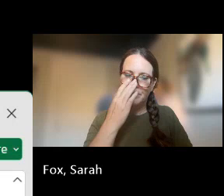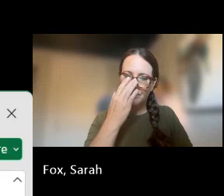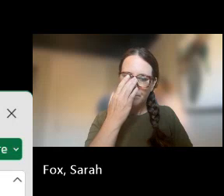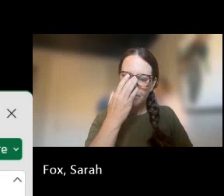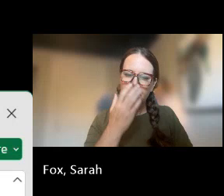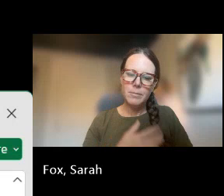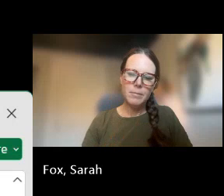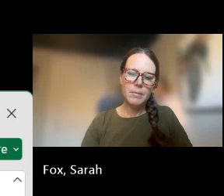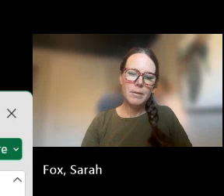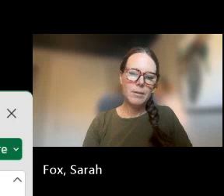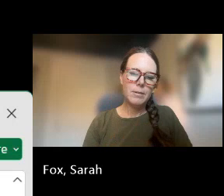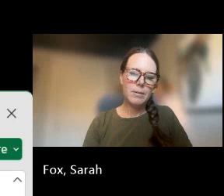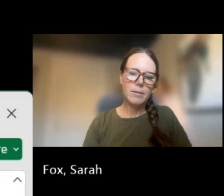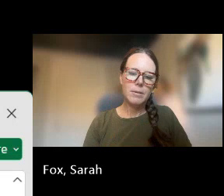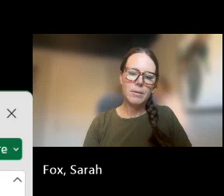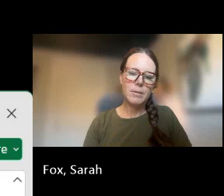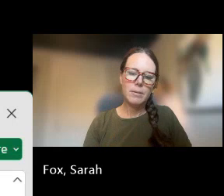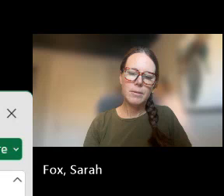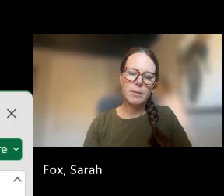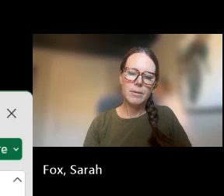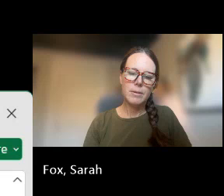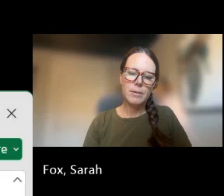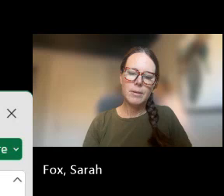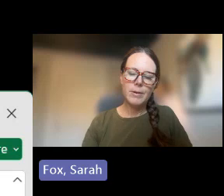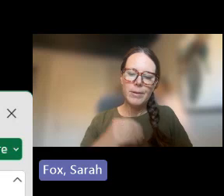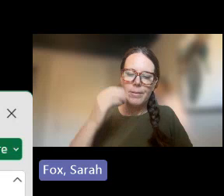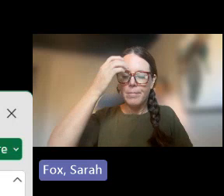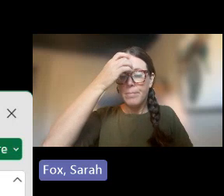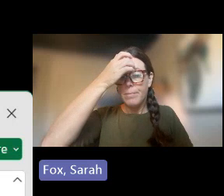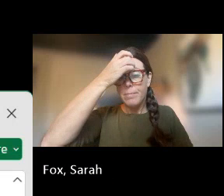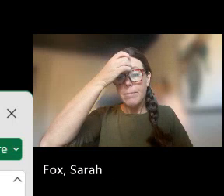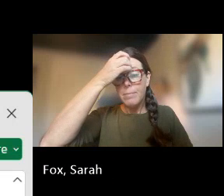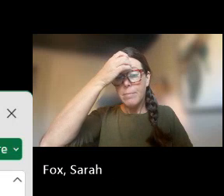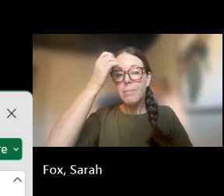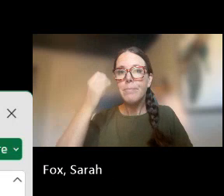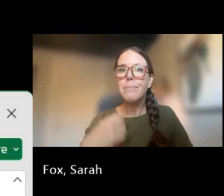so it Yeah, was no. among the lowest. I agree with